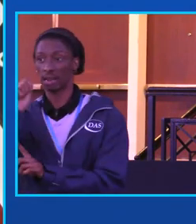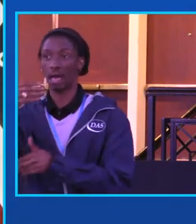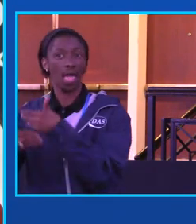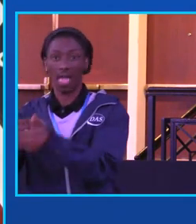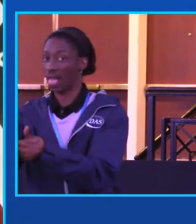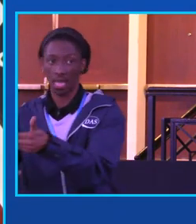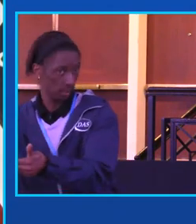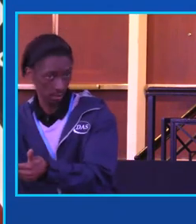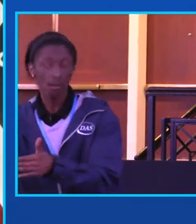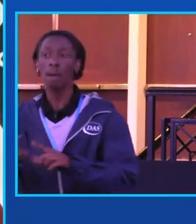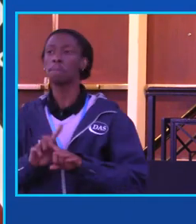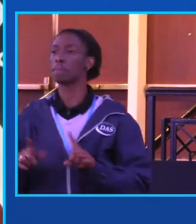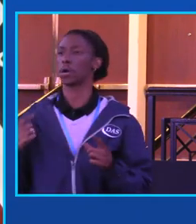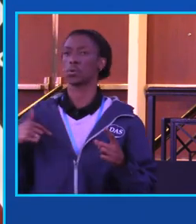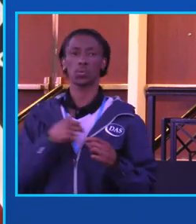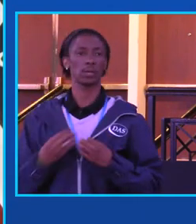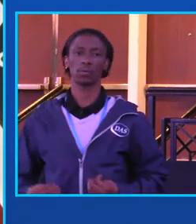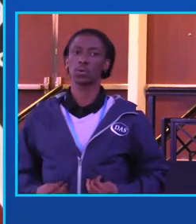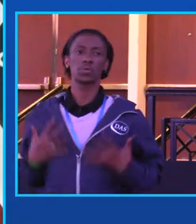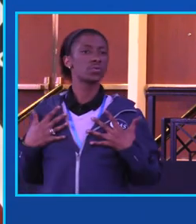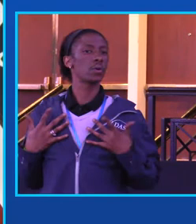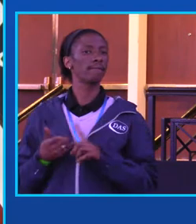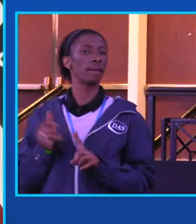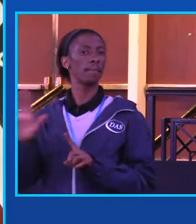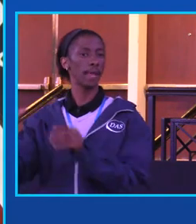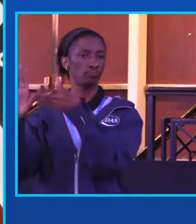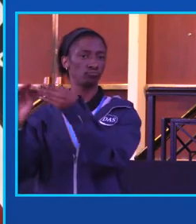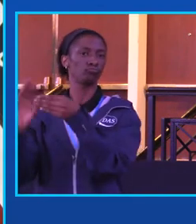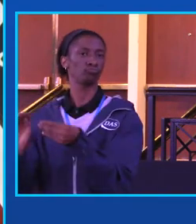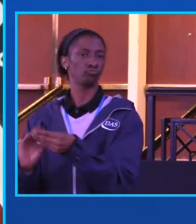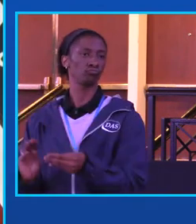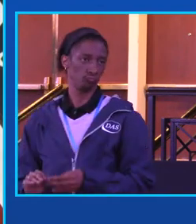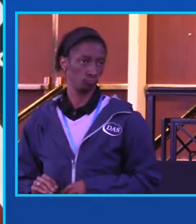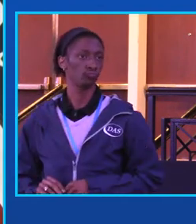forward, we were inspired by their remarks.